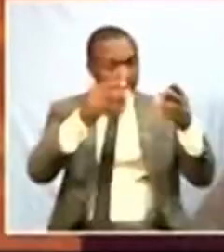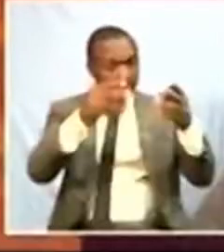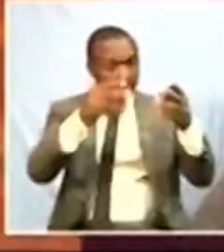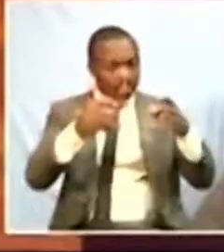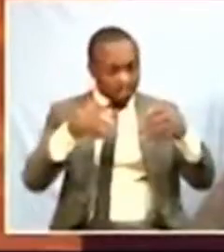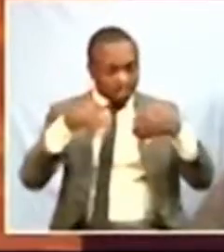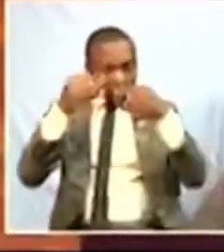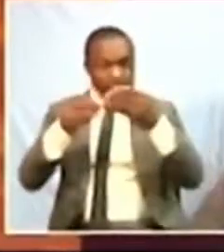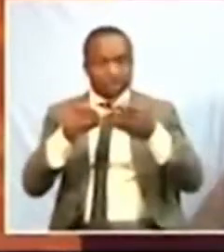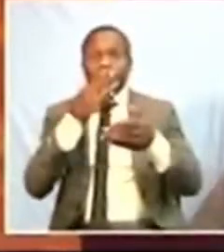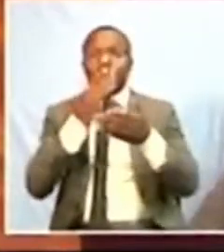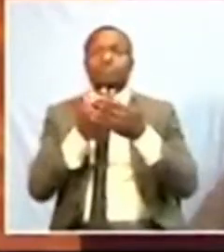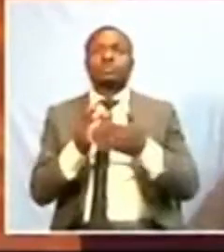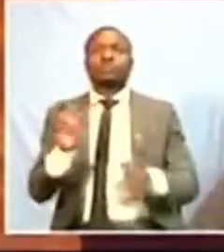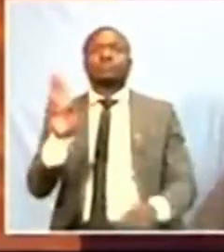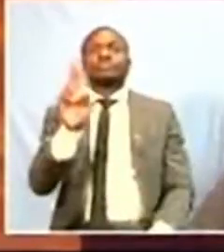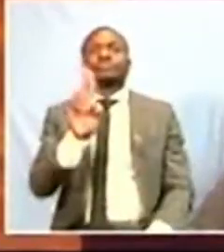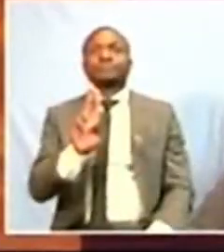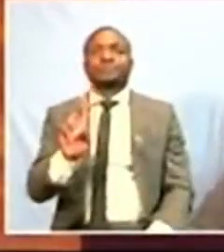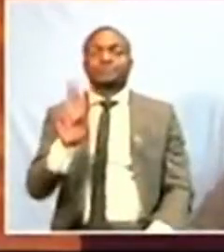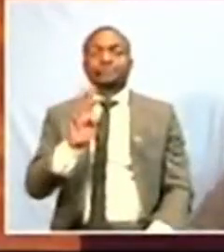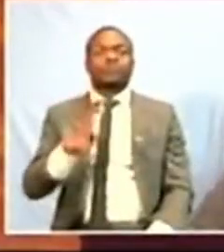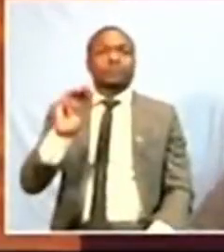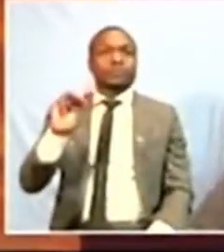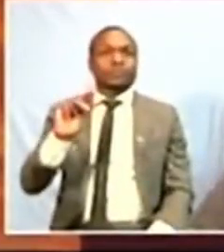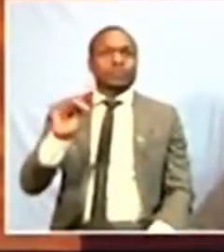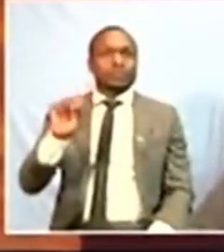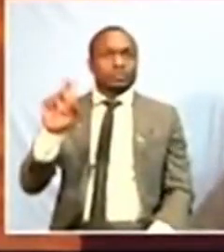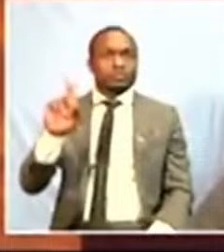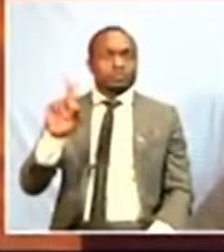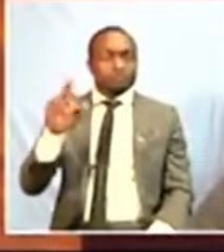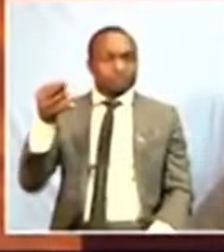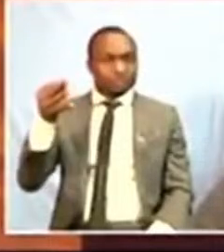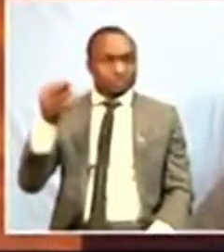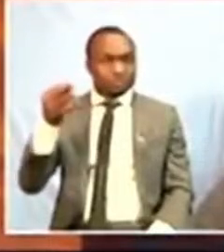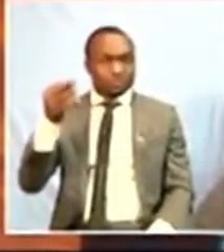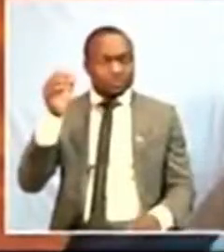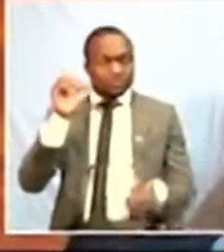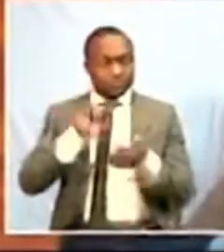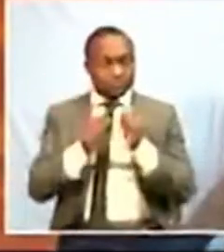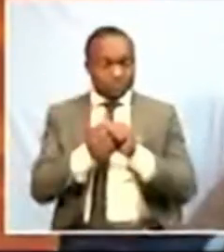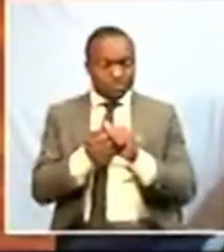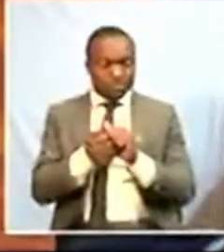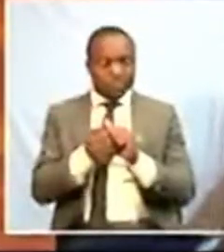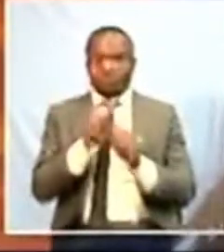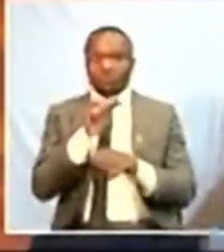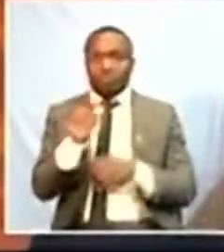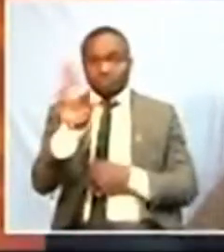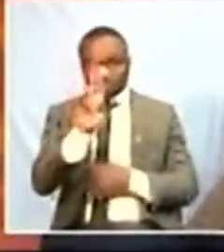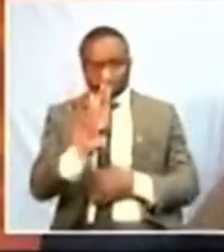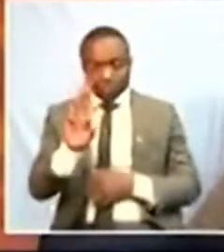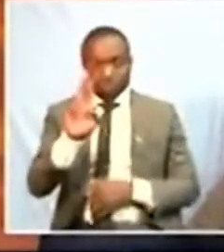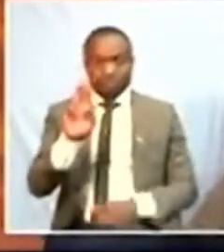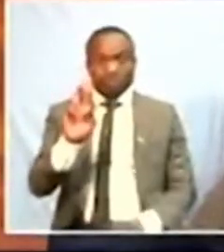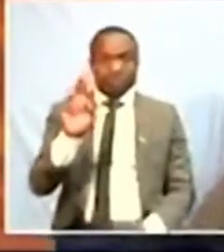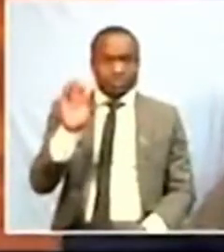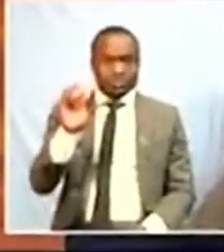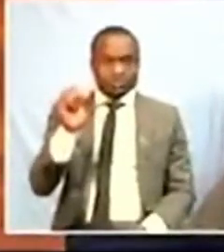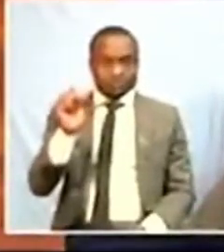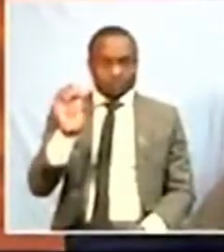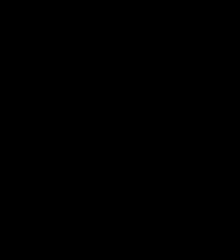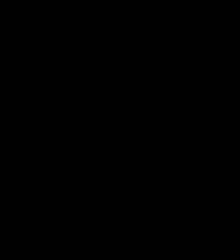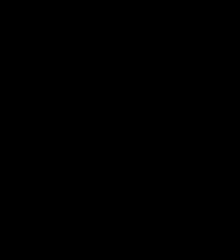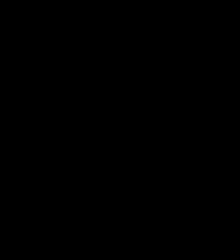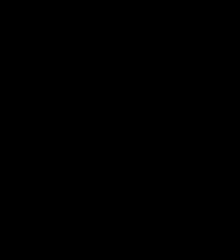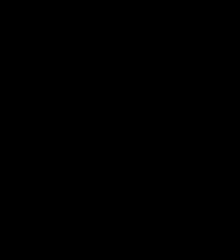advantages of using MDF and the disadvantages of actually using rosewood. One